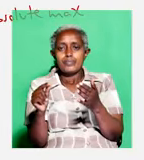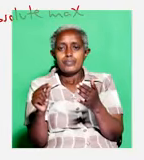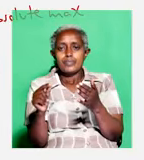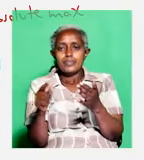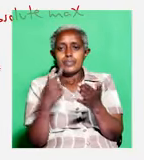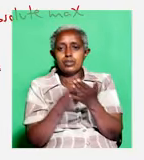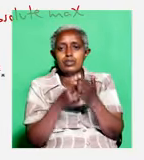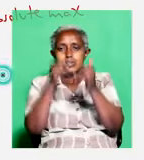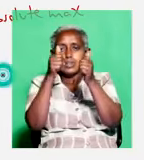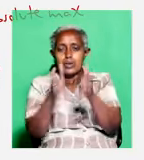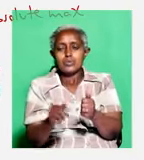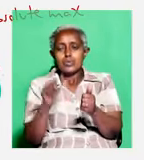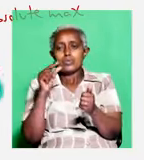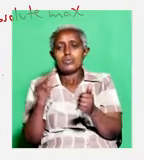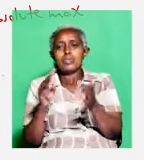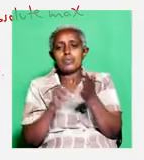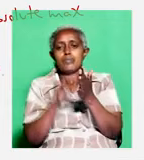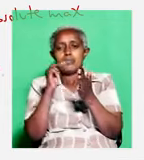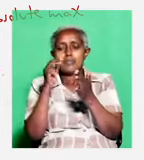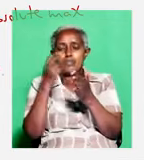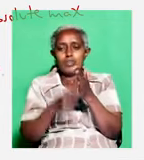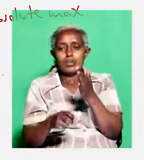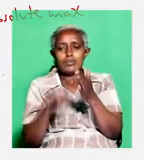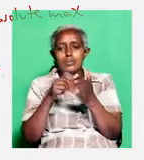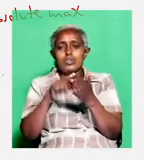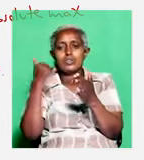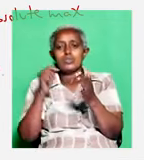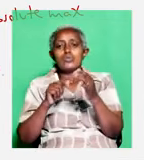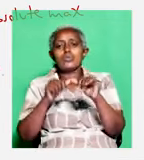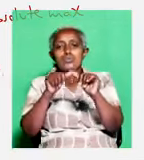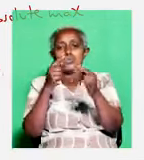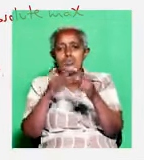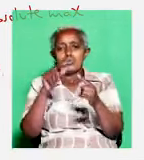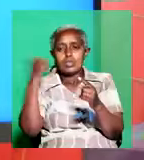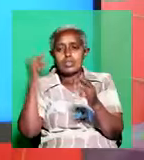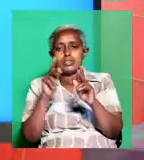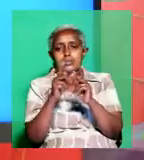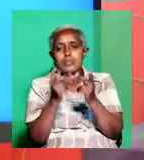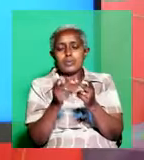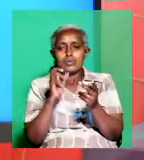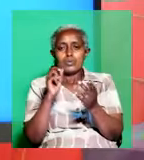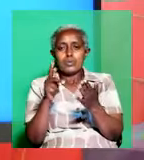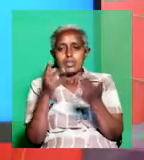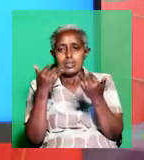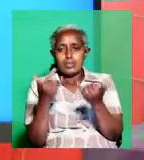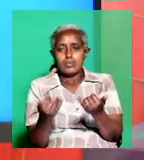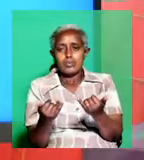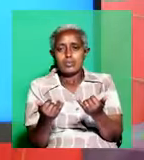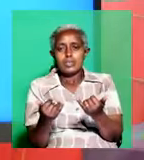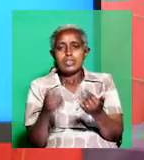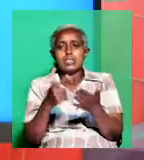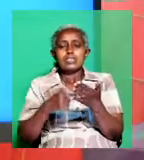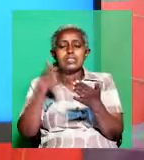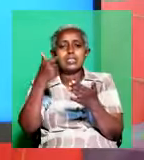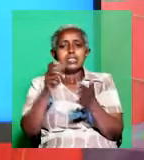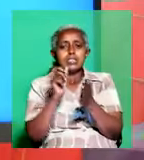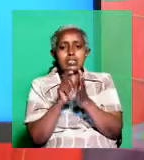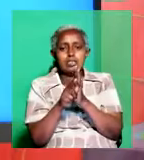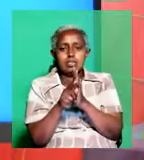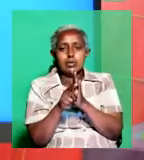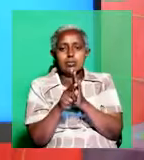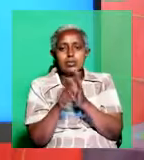This is absolute minimum value. Now, let's continue to the other part. Okay, now the next